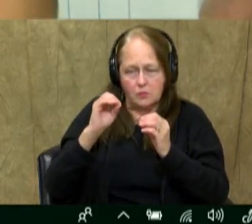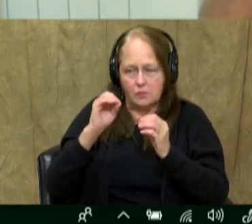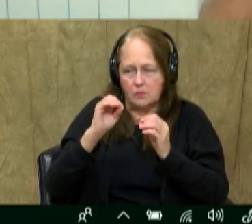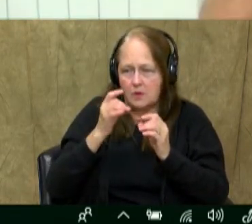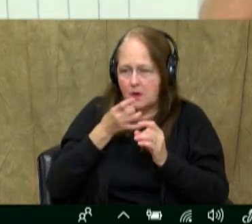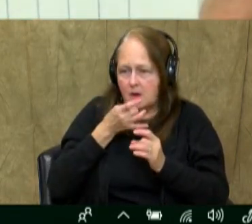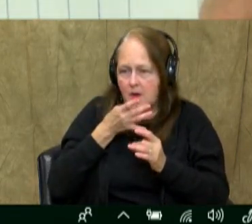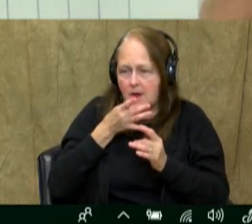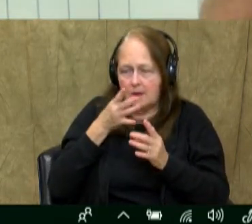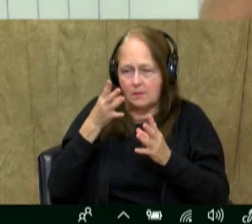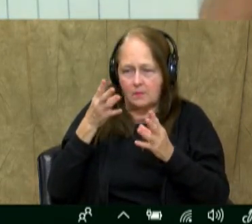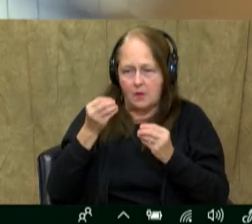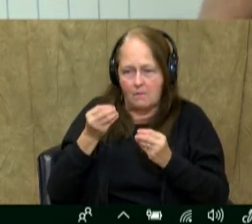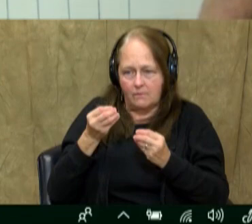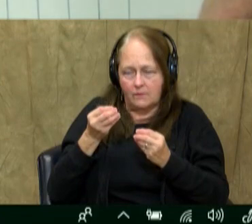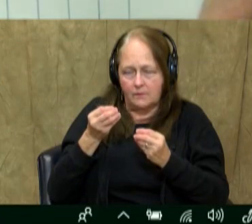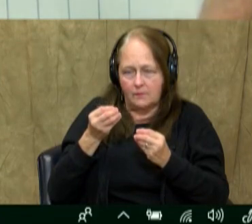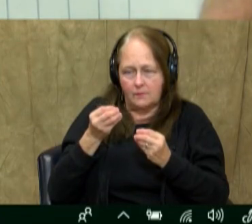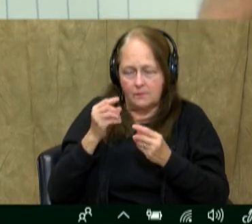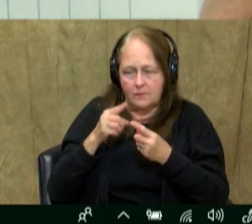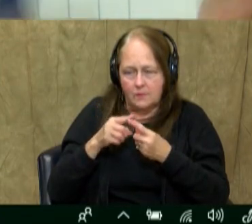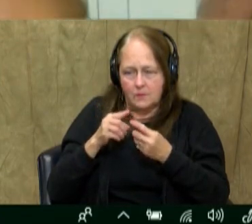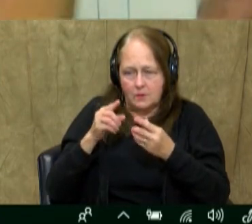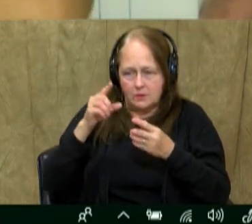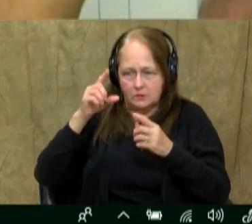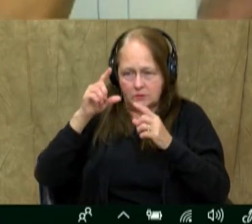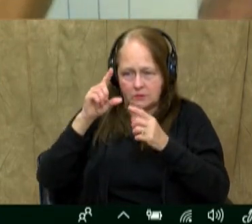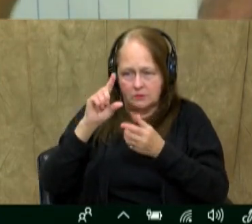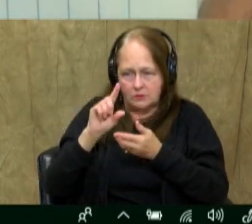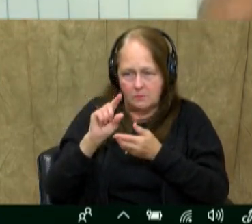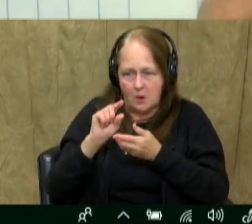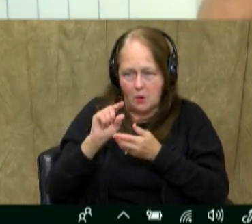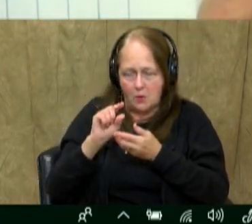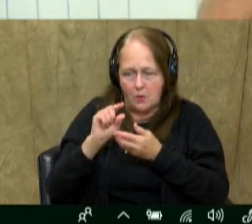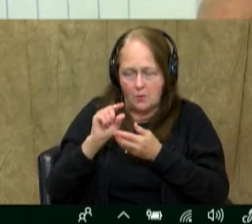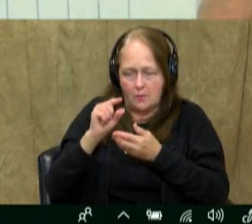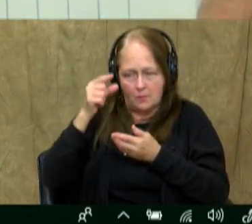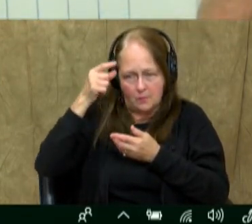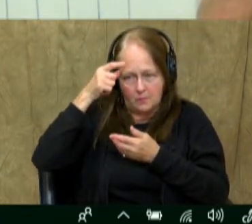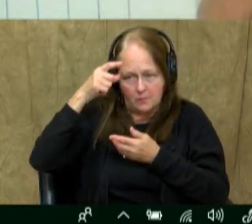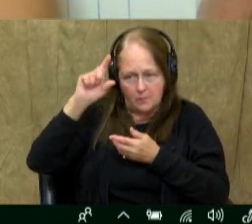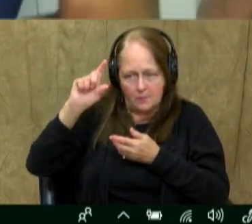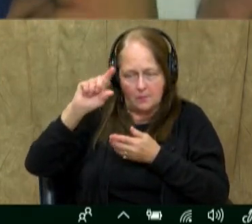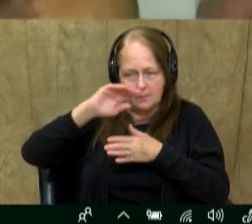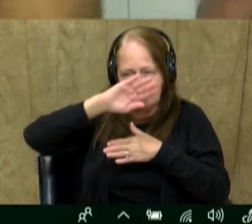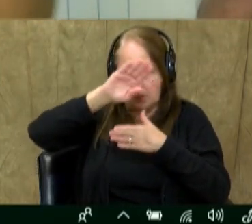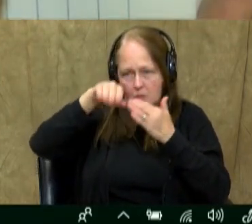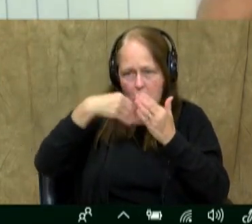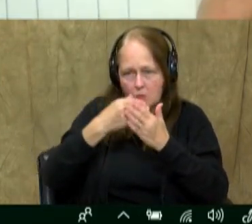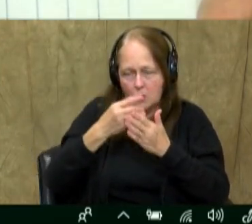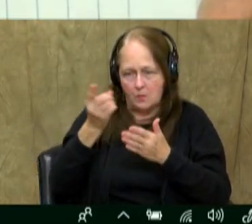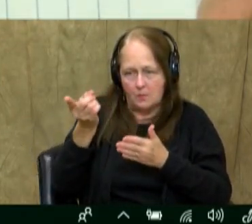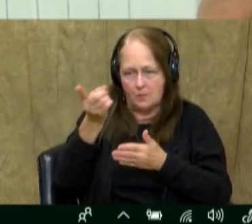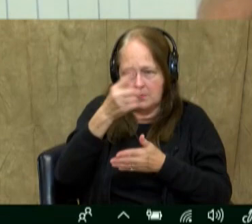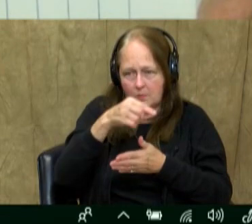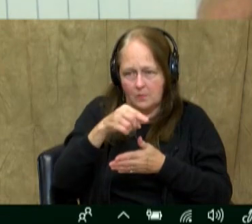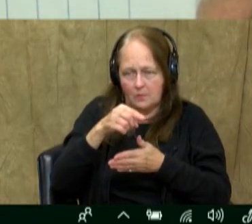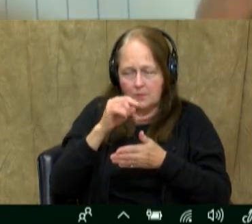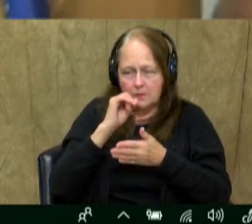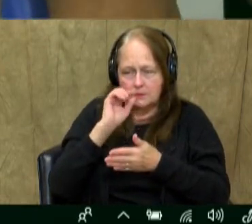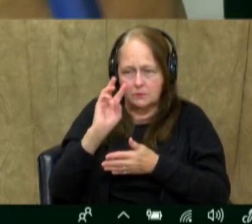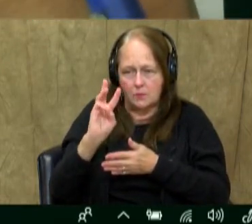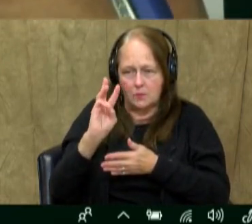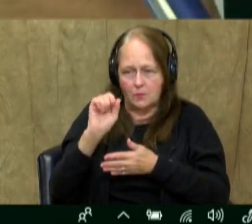The light is going off. It appears to be getting smaller. So this entire side of the diagram is